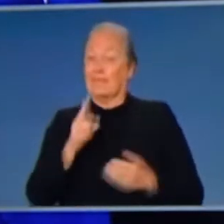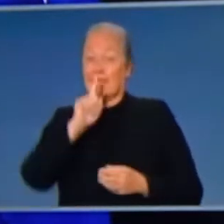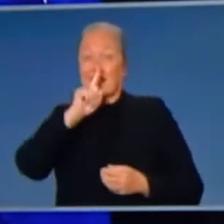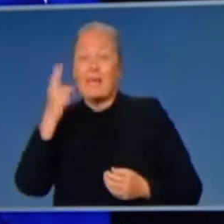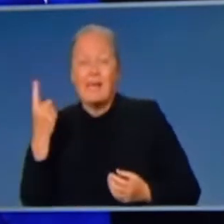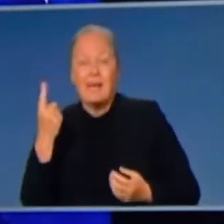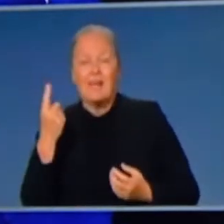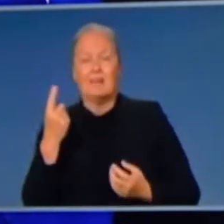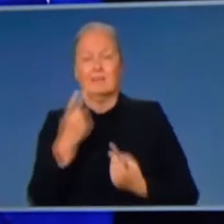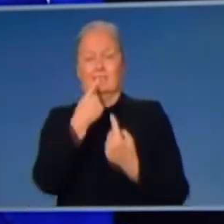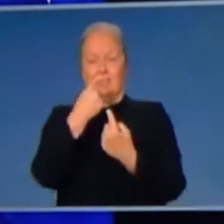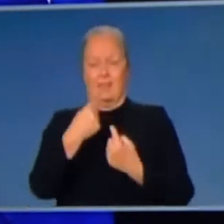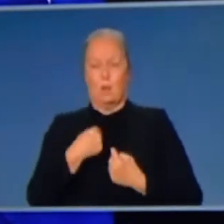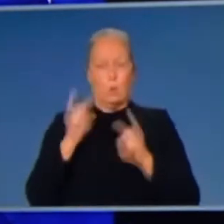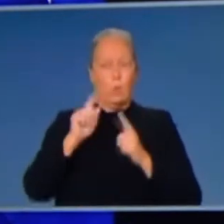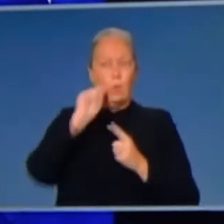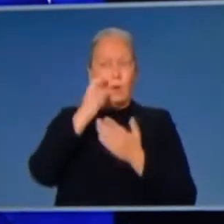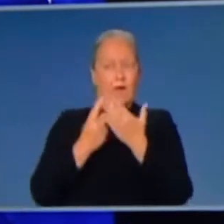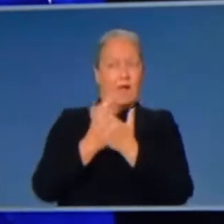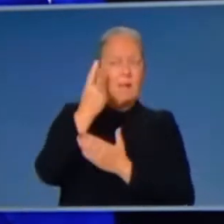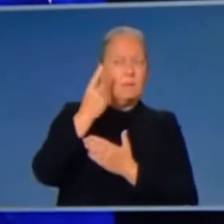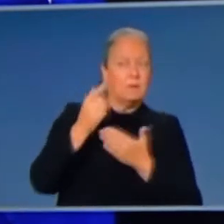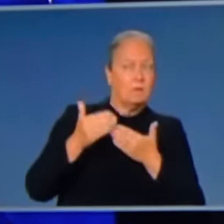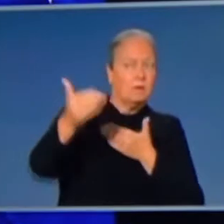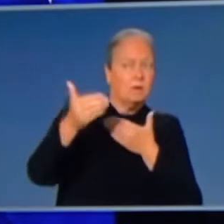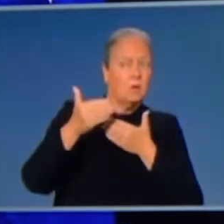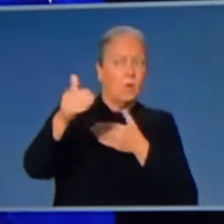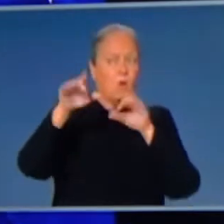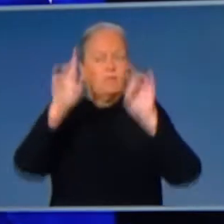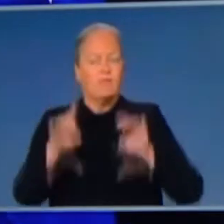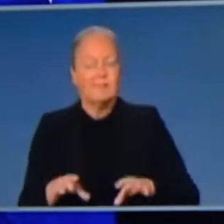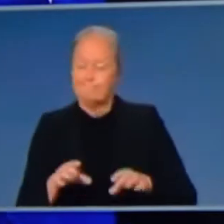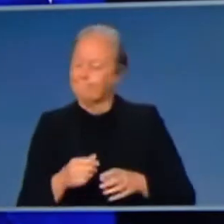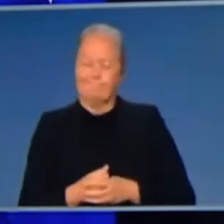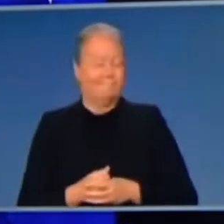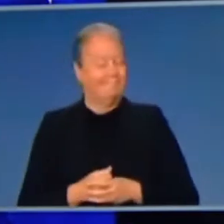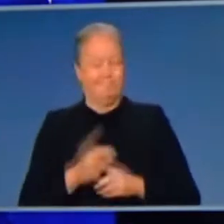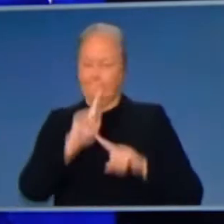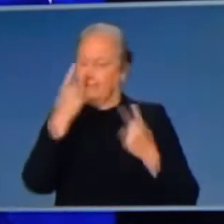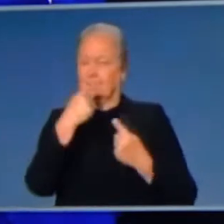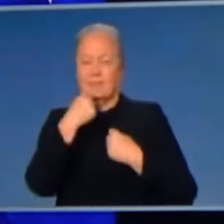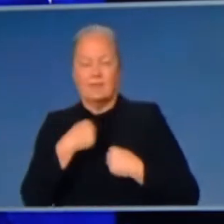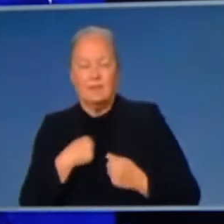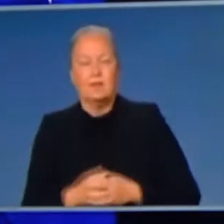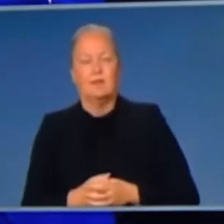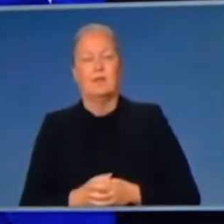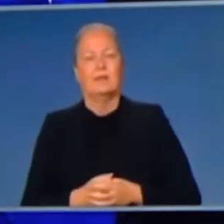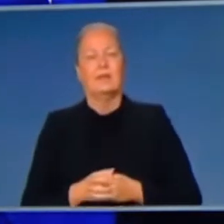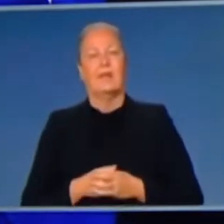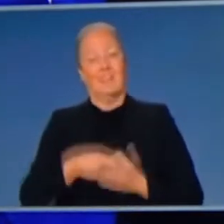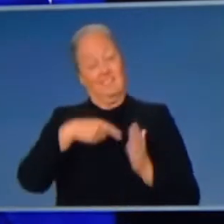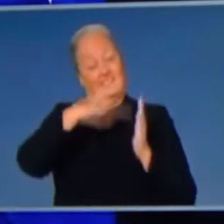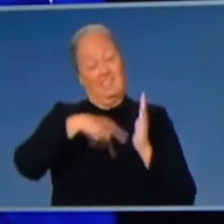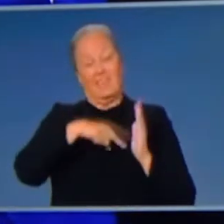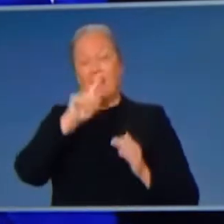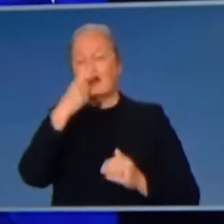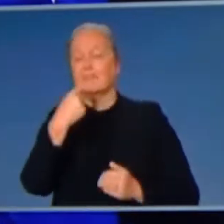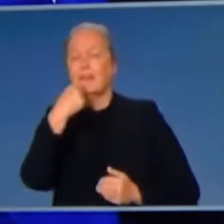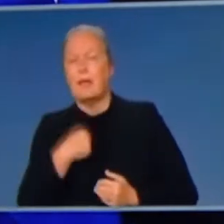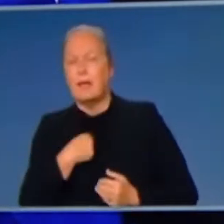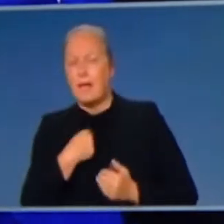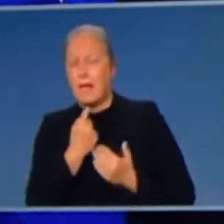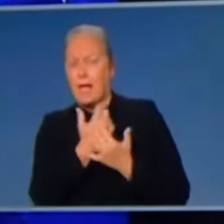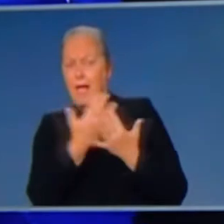what will happen in Australia. It does not tell you how many Australians will contract the virus, or